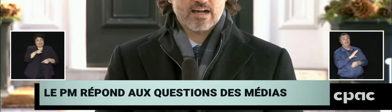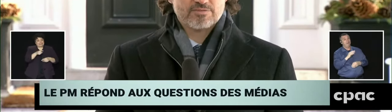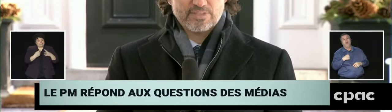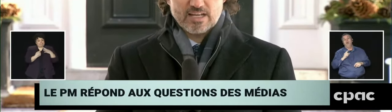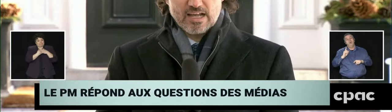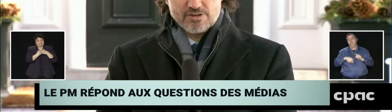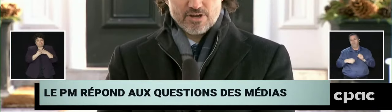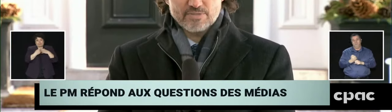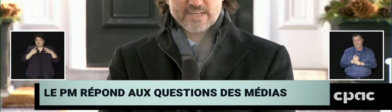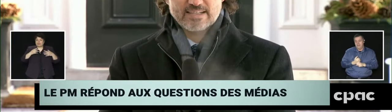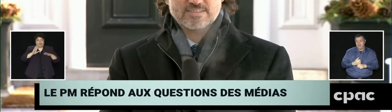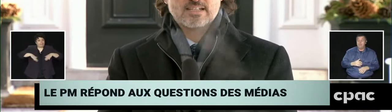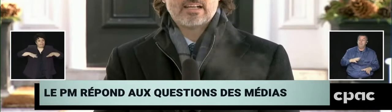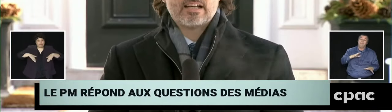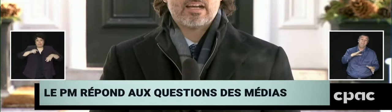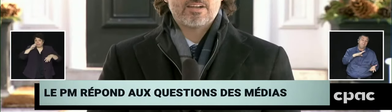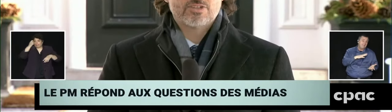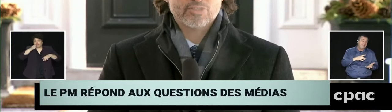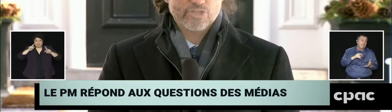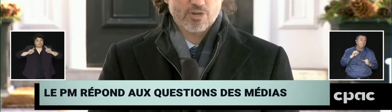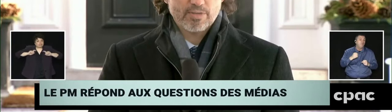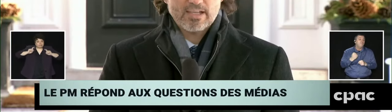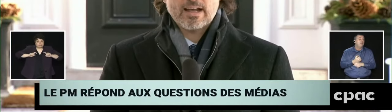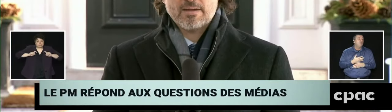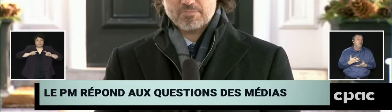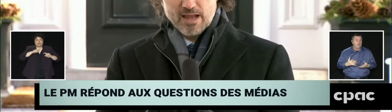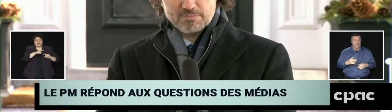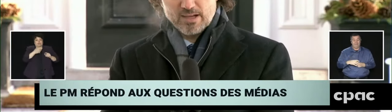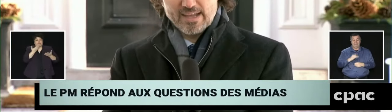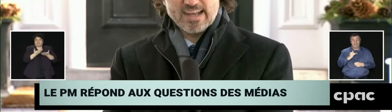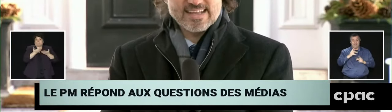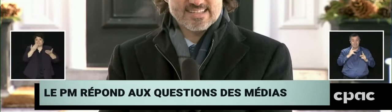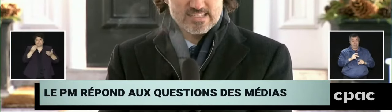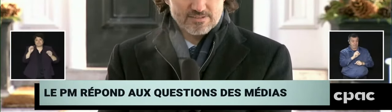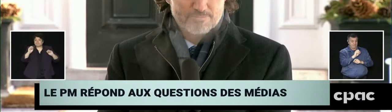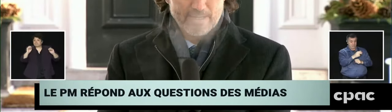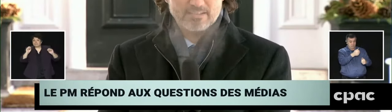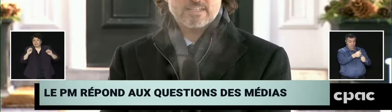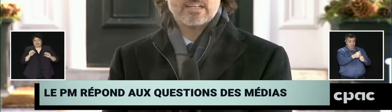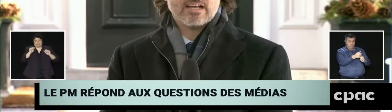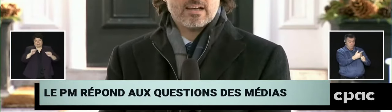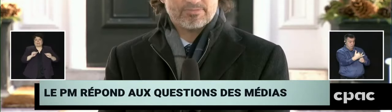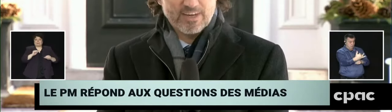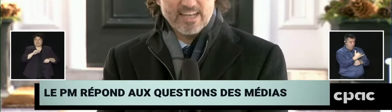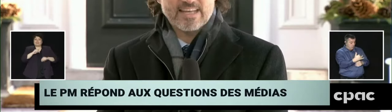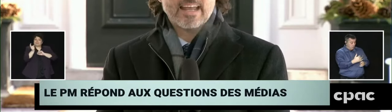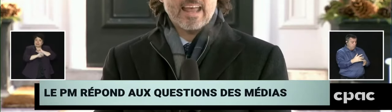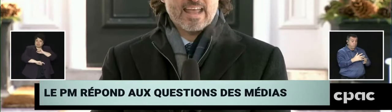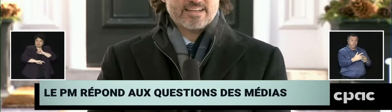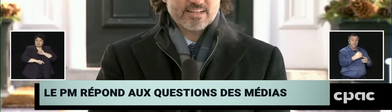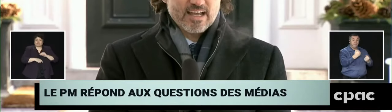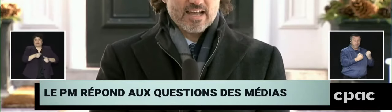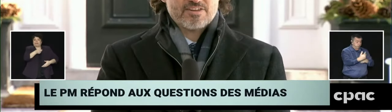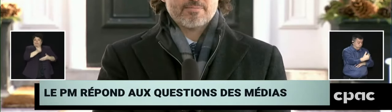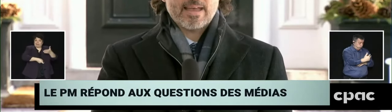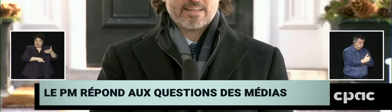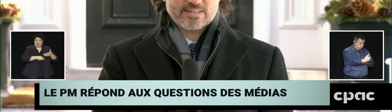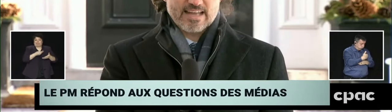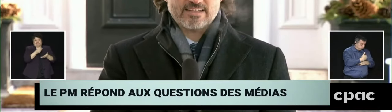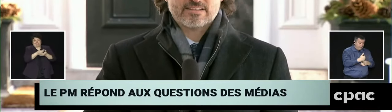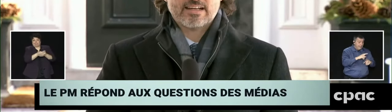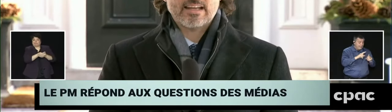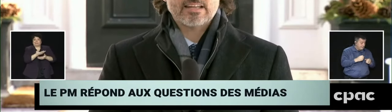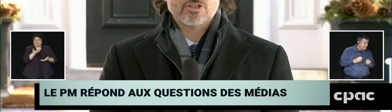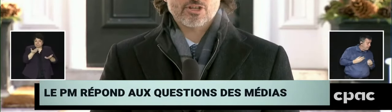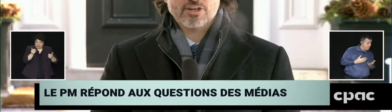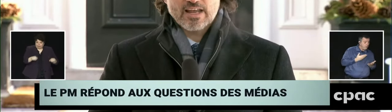cases of no test to show, apply a stiff penalty, a fine, and demand